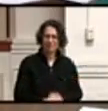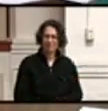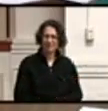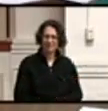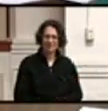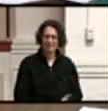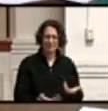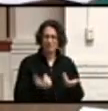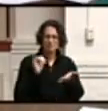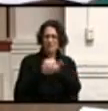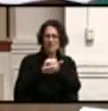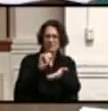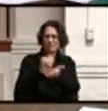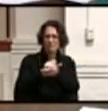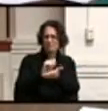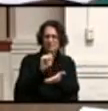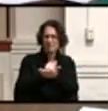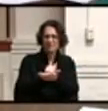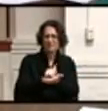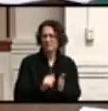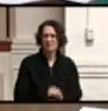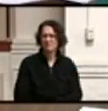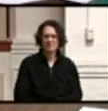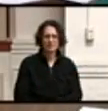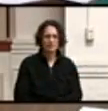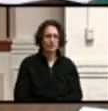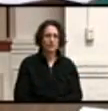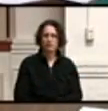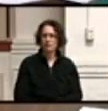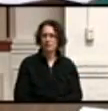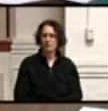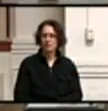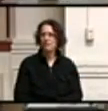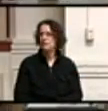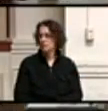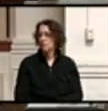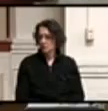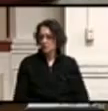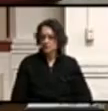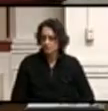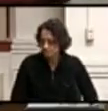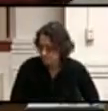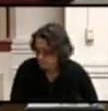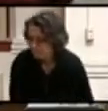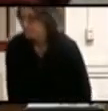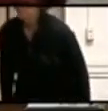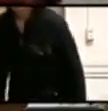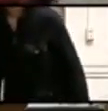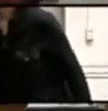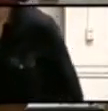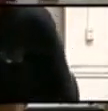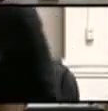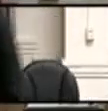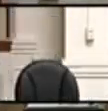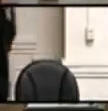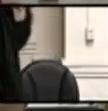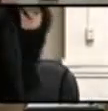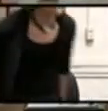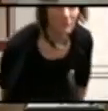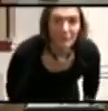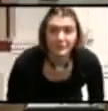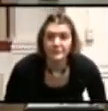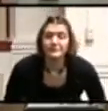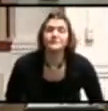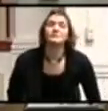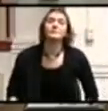how can that be? Well, I mean, the other thing you need to think about, for example, at West Brattleboro